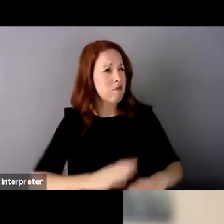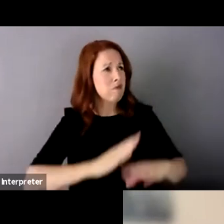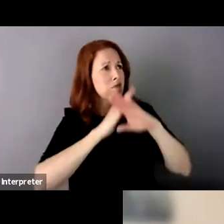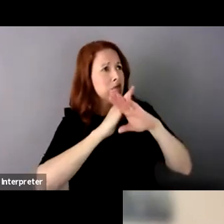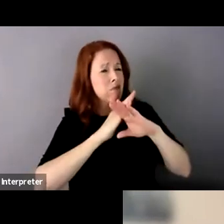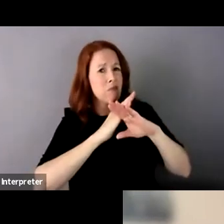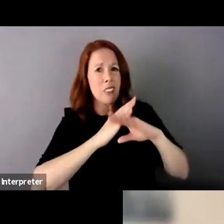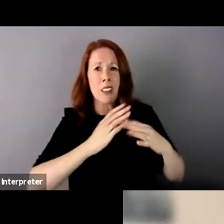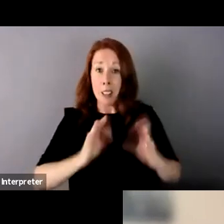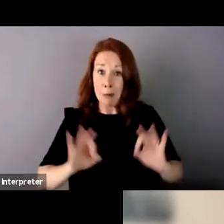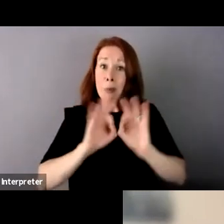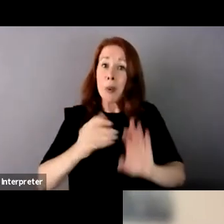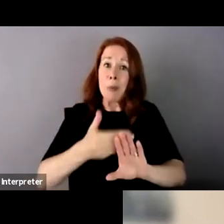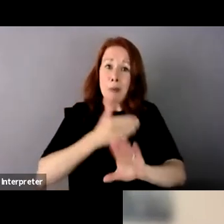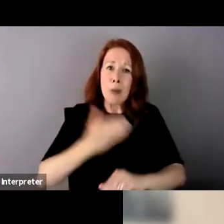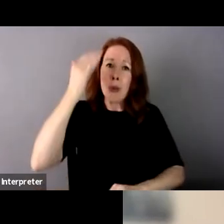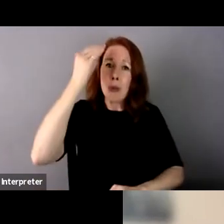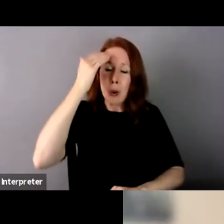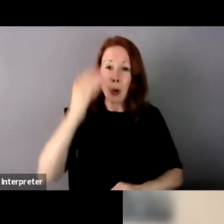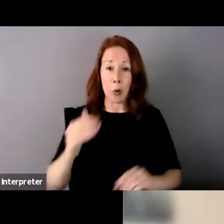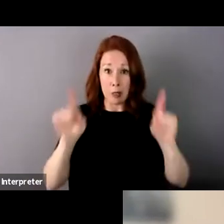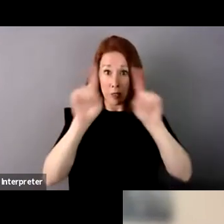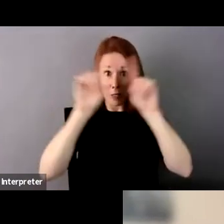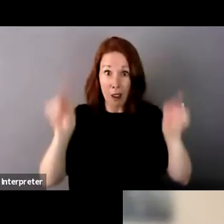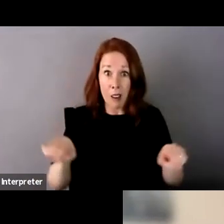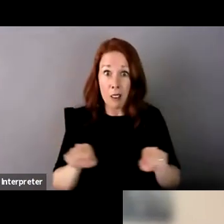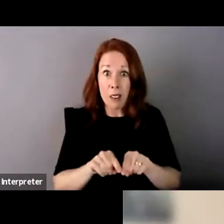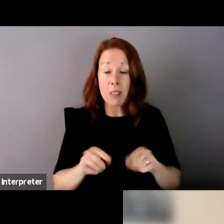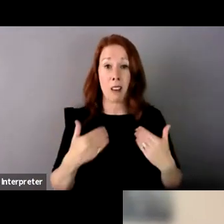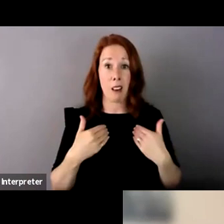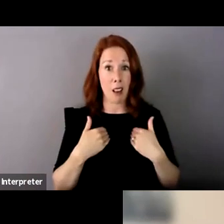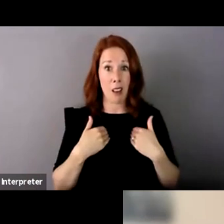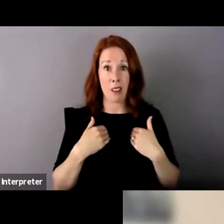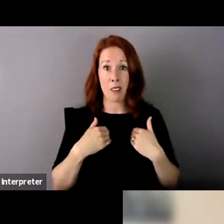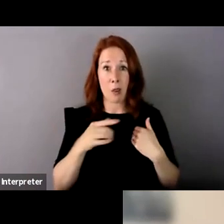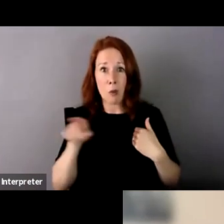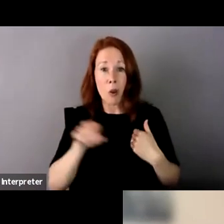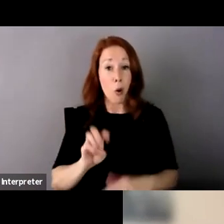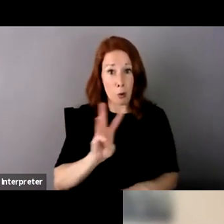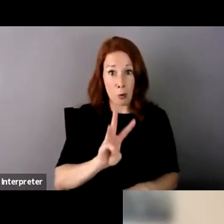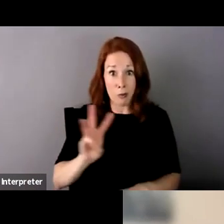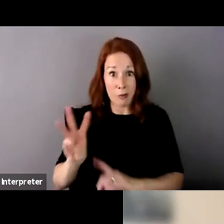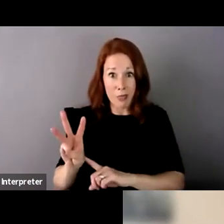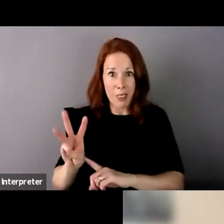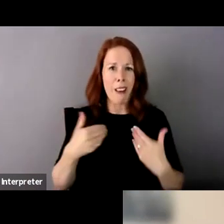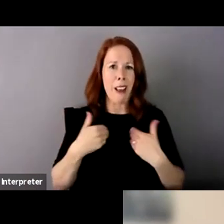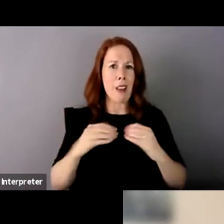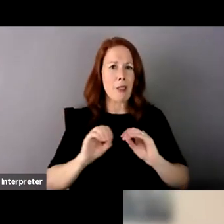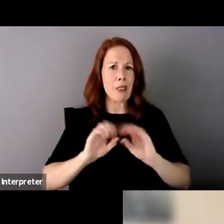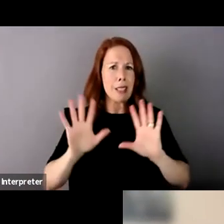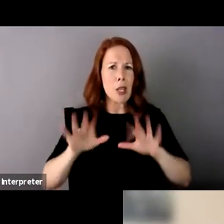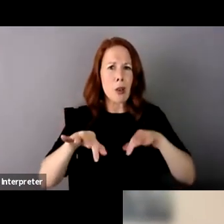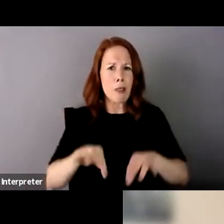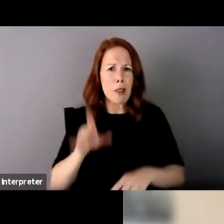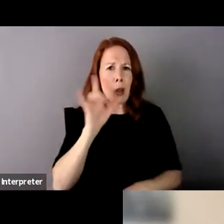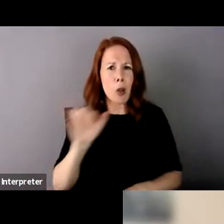often having those signs showing, directing you on where to go, and a website that makes that really clear just